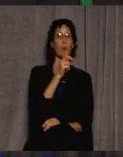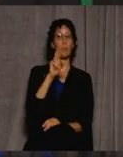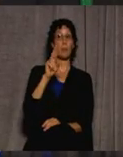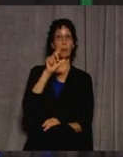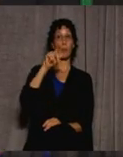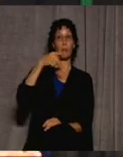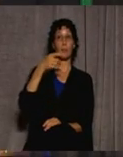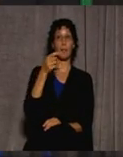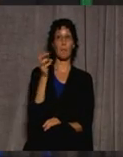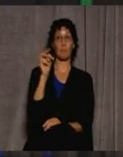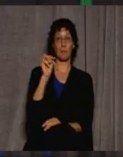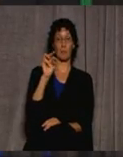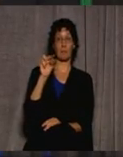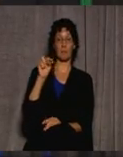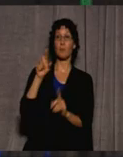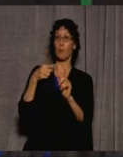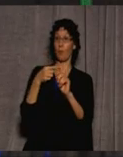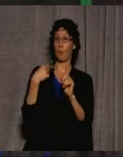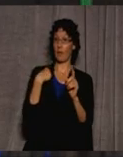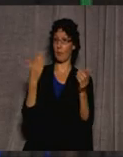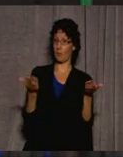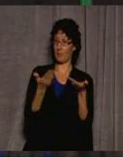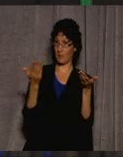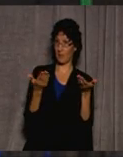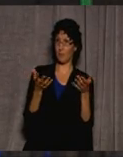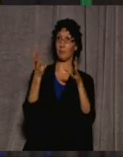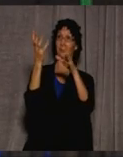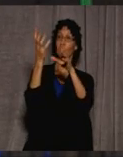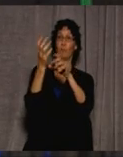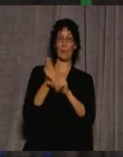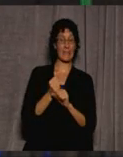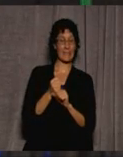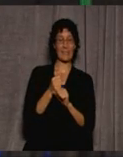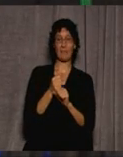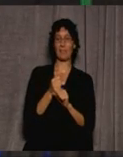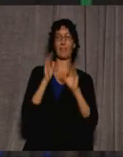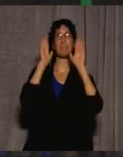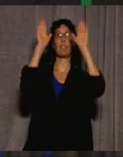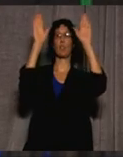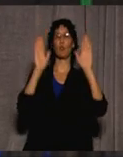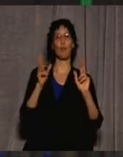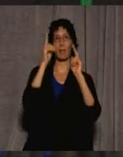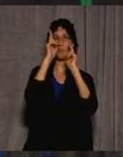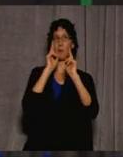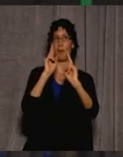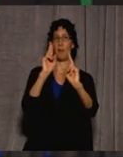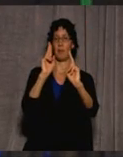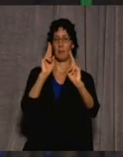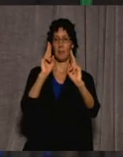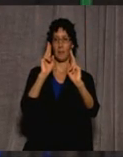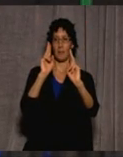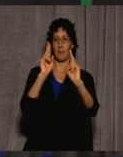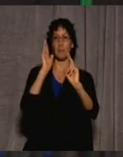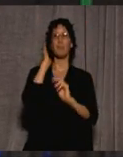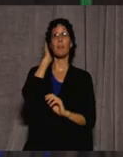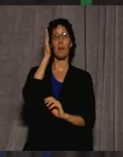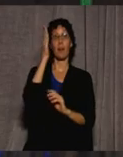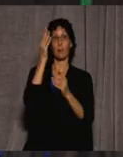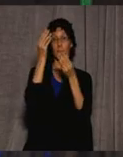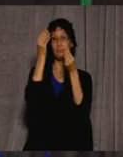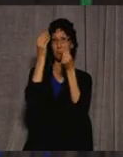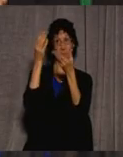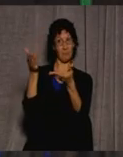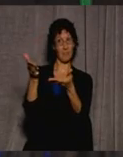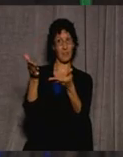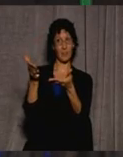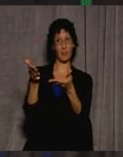here today receiving this incredible honor, I will tell you, to be here with such a